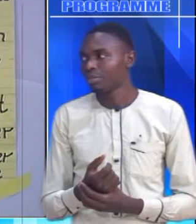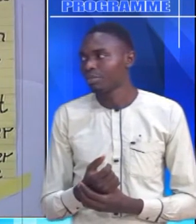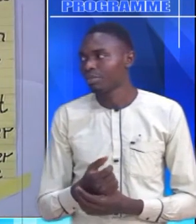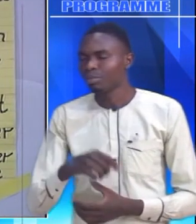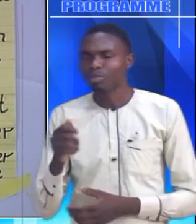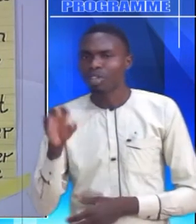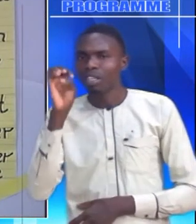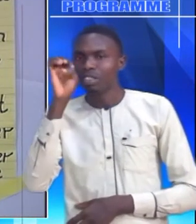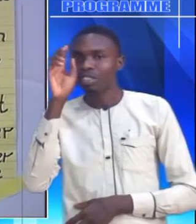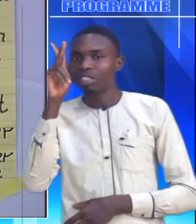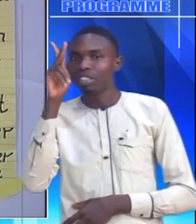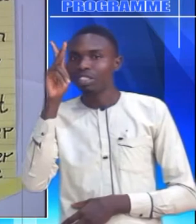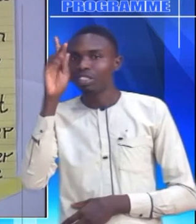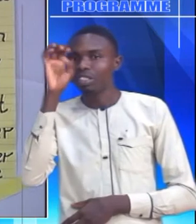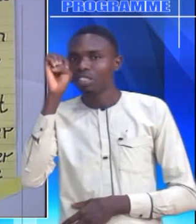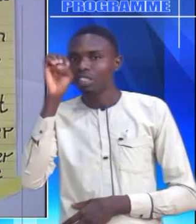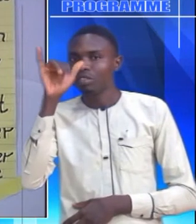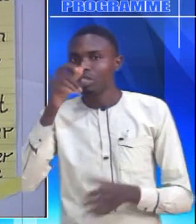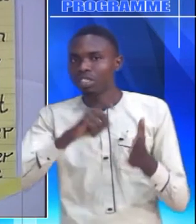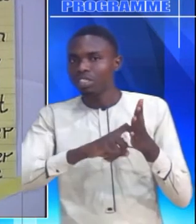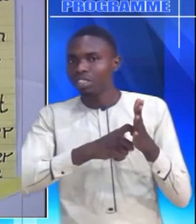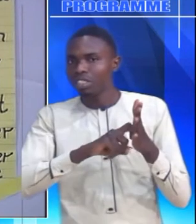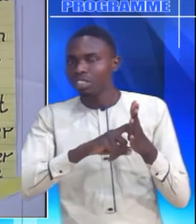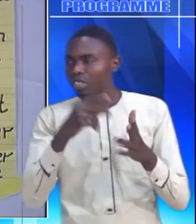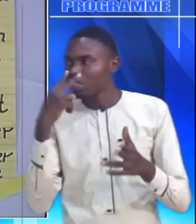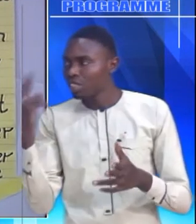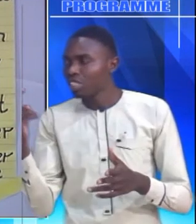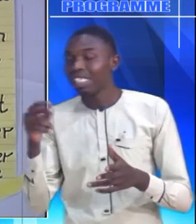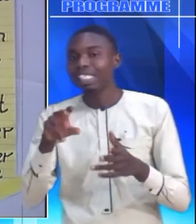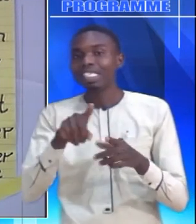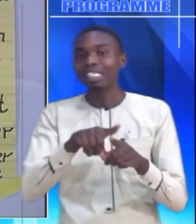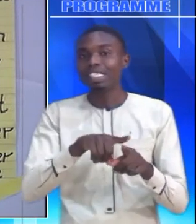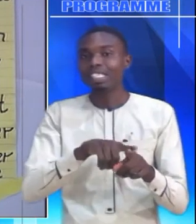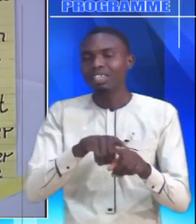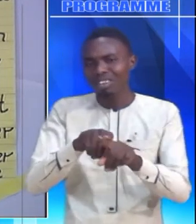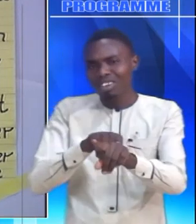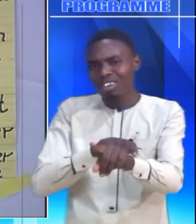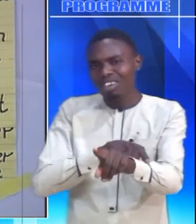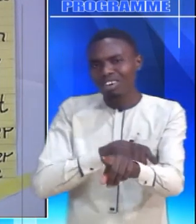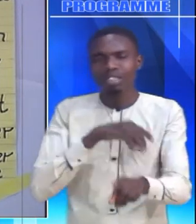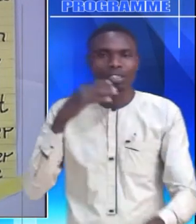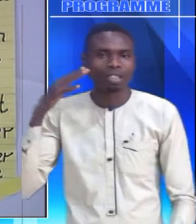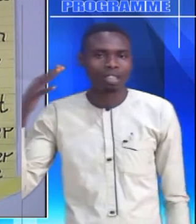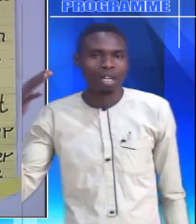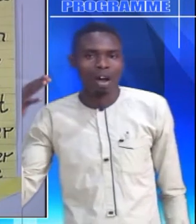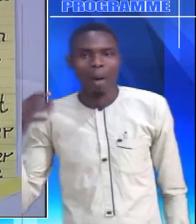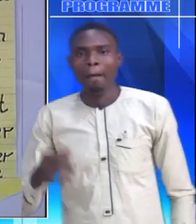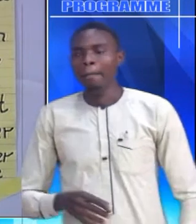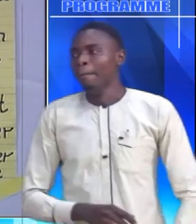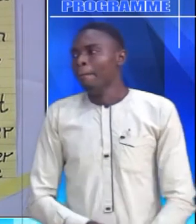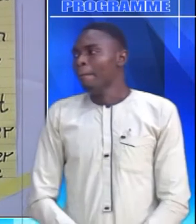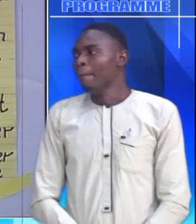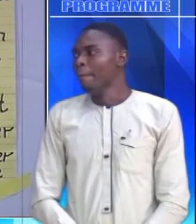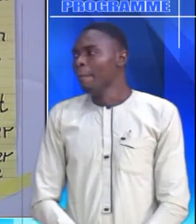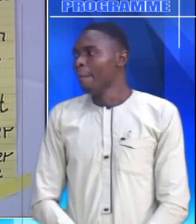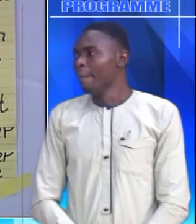sound, double E, E-A, E-Y. Now, let's go further.